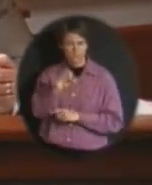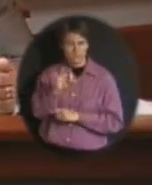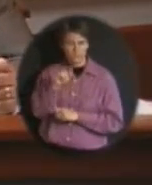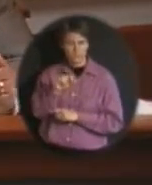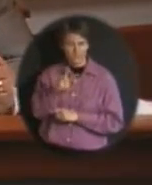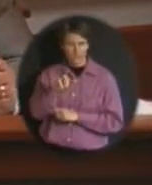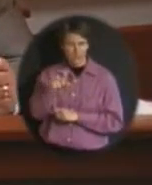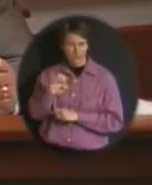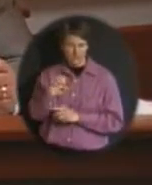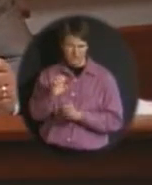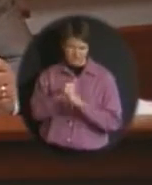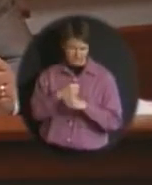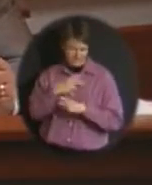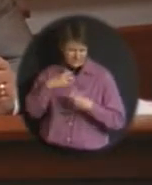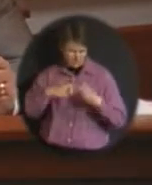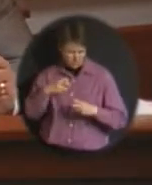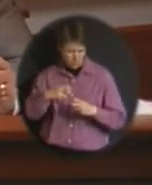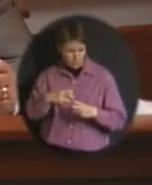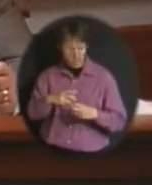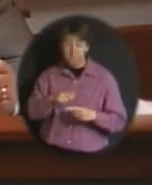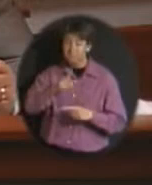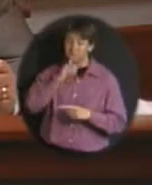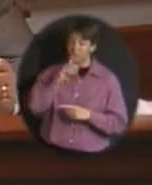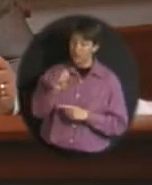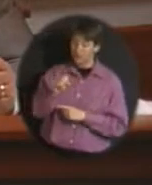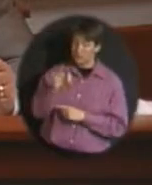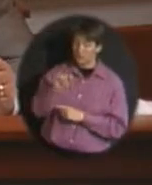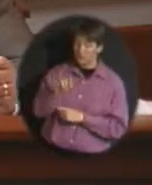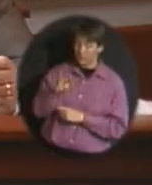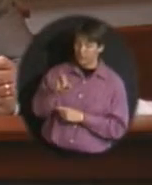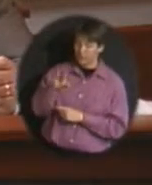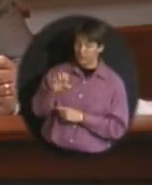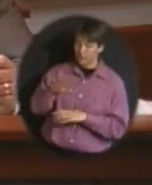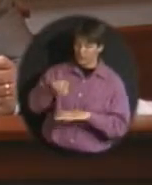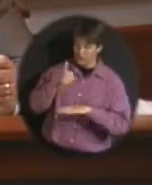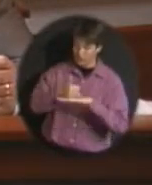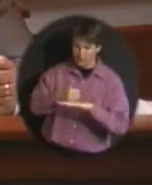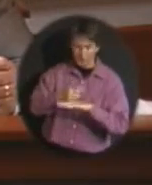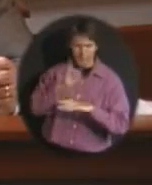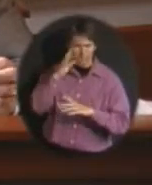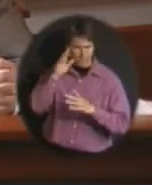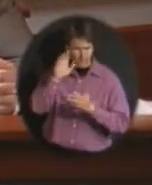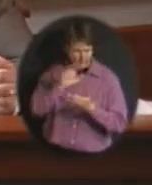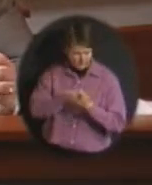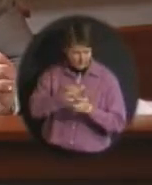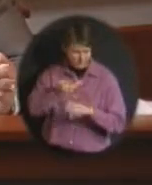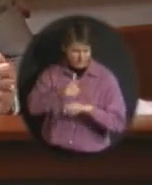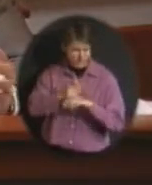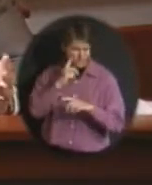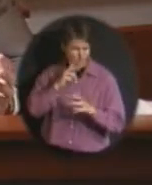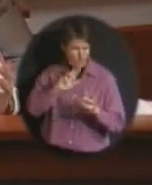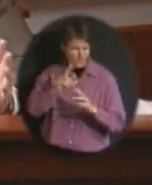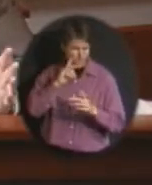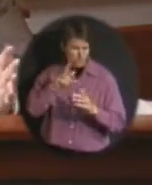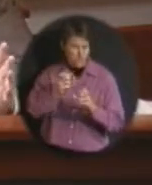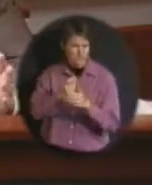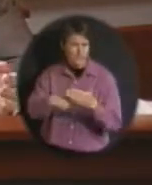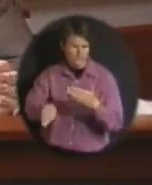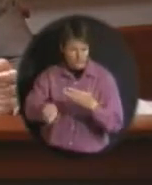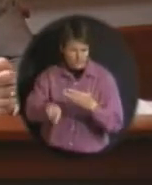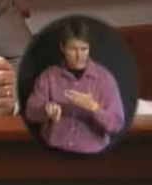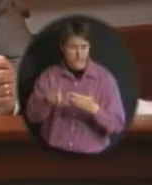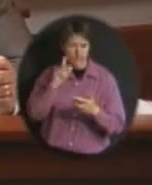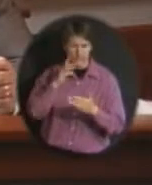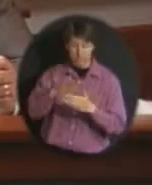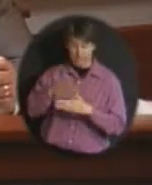do. The actual software implementation in terms of loading is set, I believe, for next week, and they plan to load the general ledgers by the